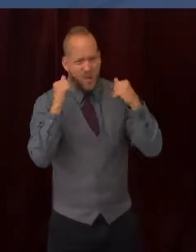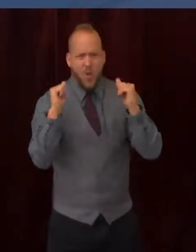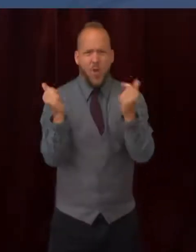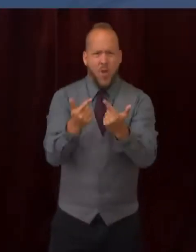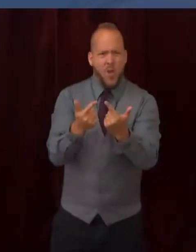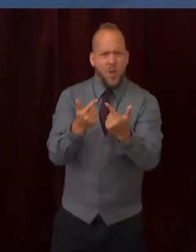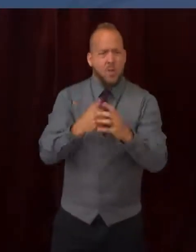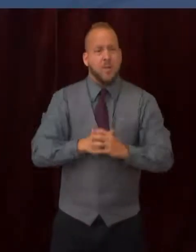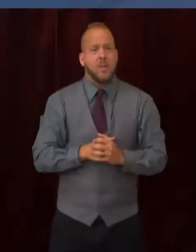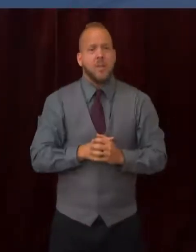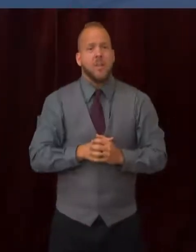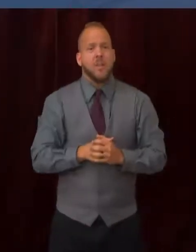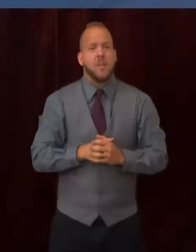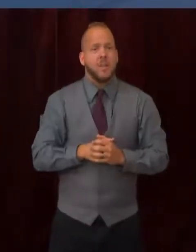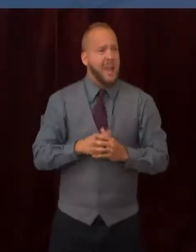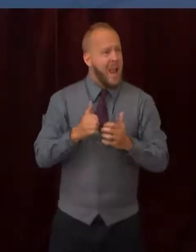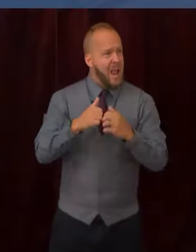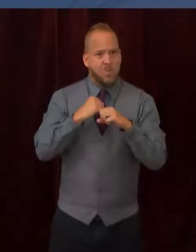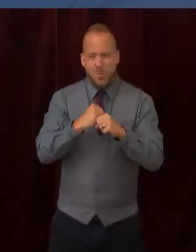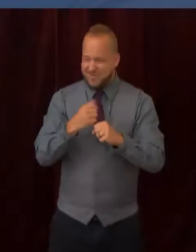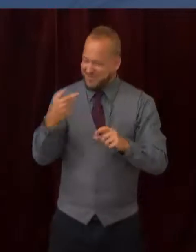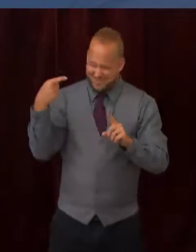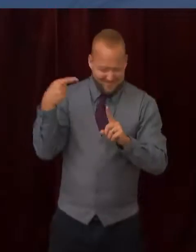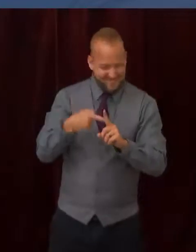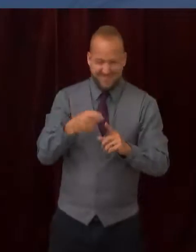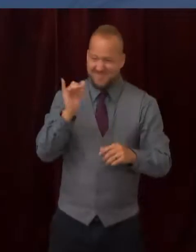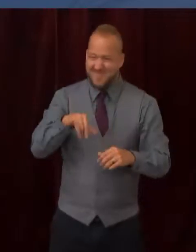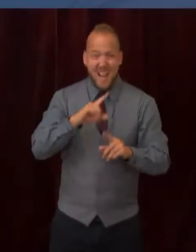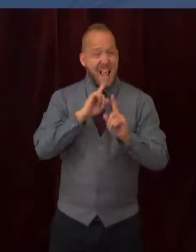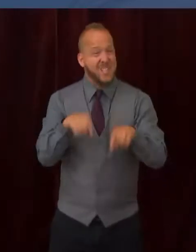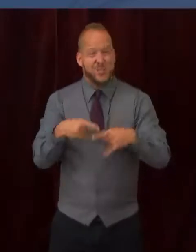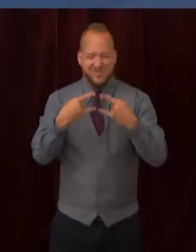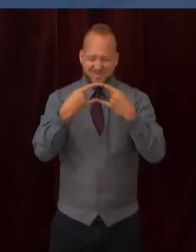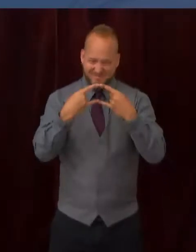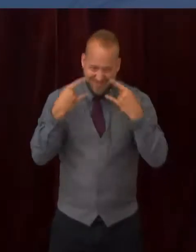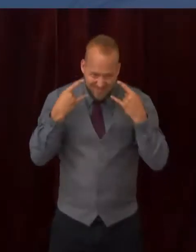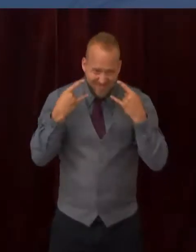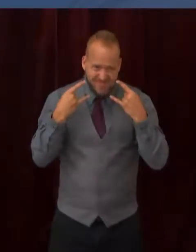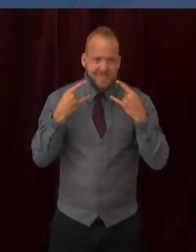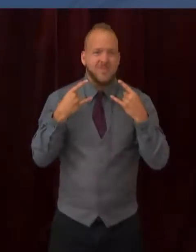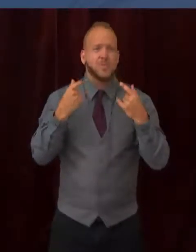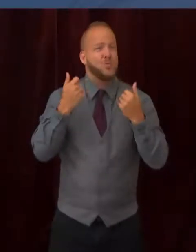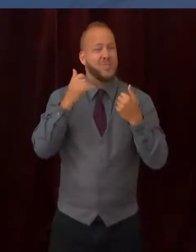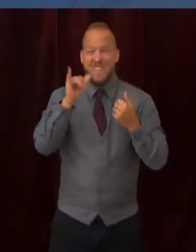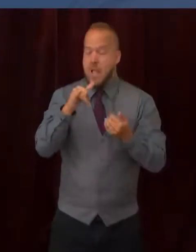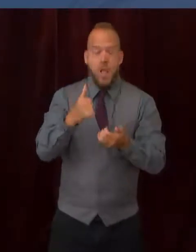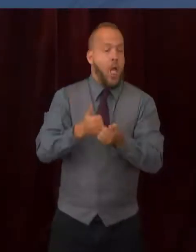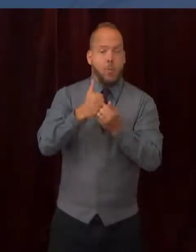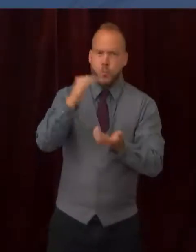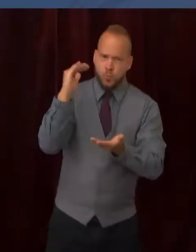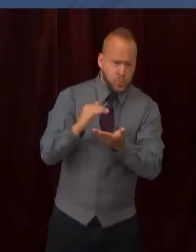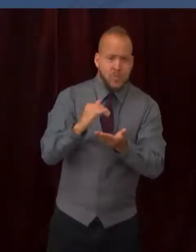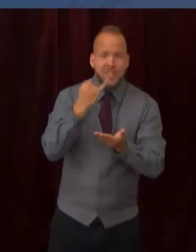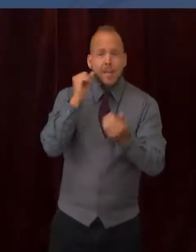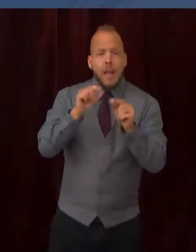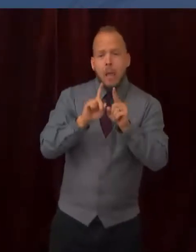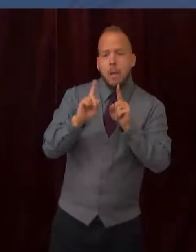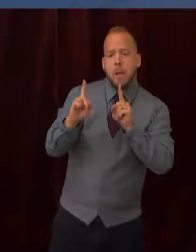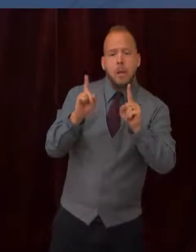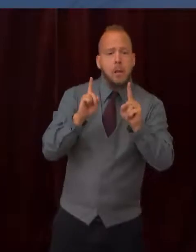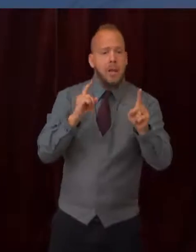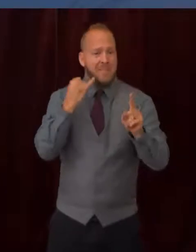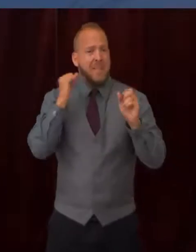it involves wearing a mask. And I hope people will do that and distance as much as you can. We just hate the thought of